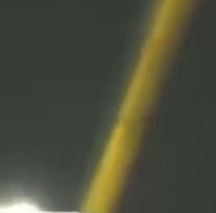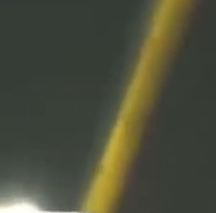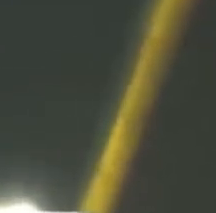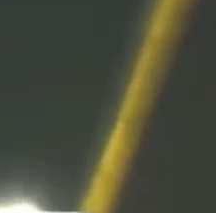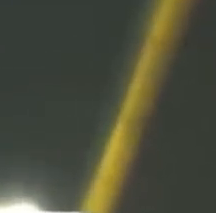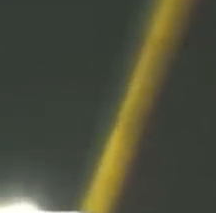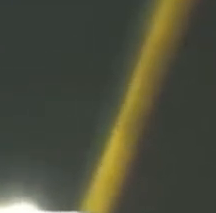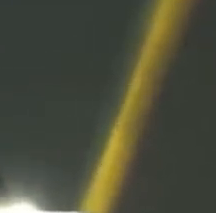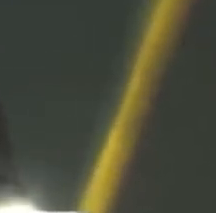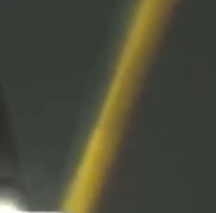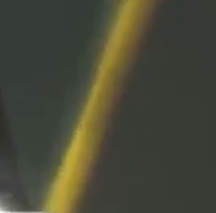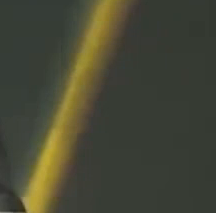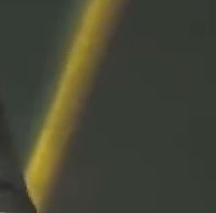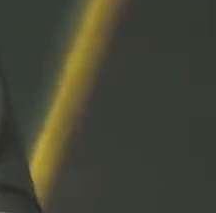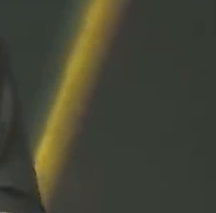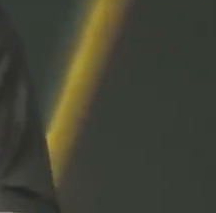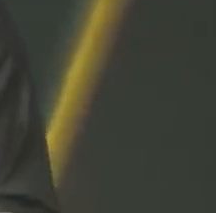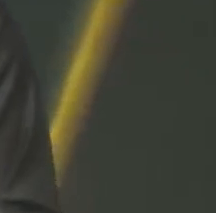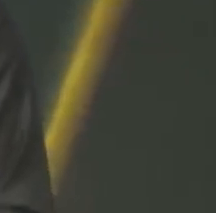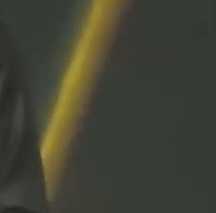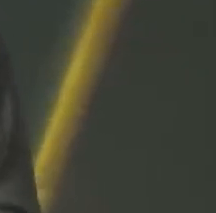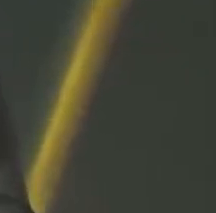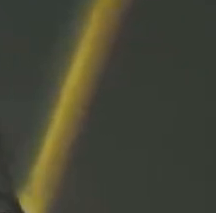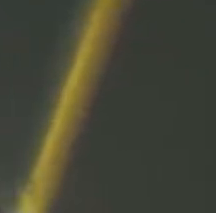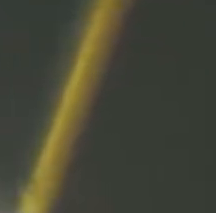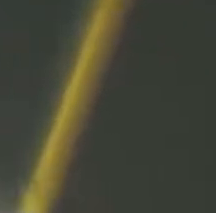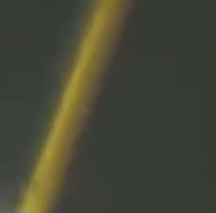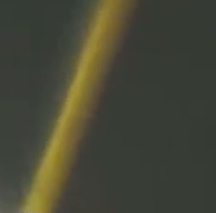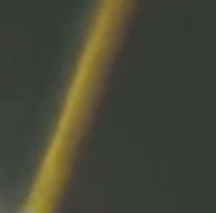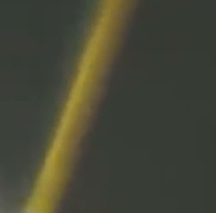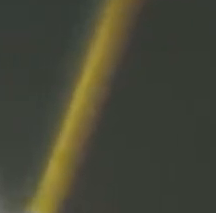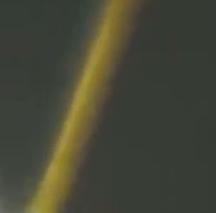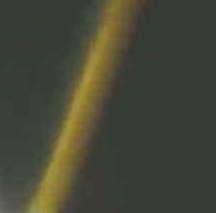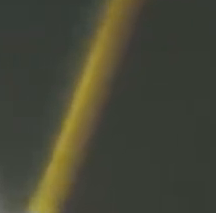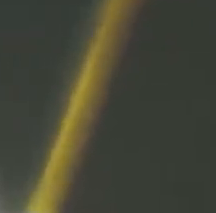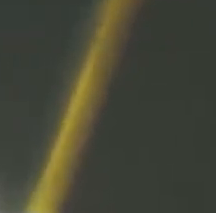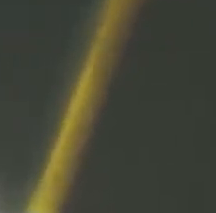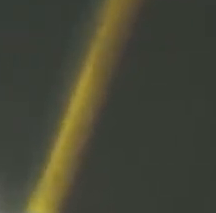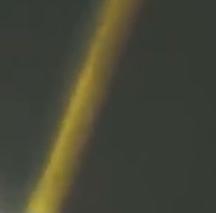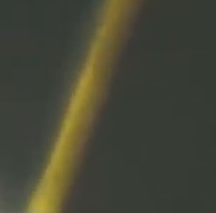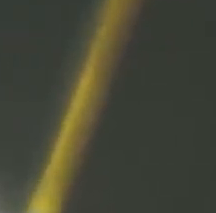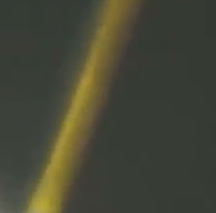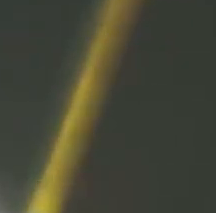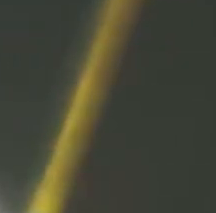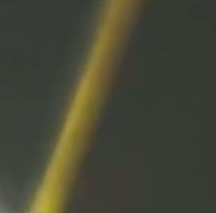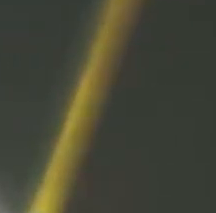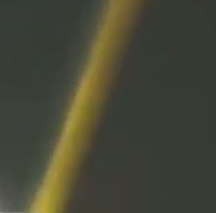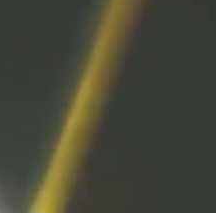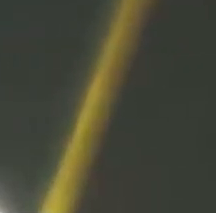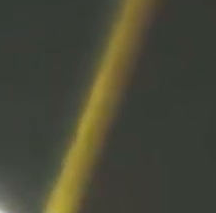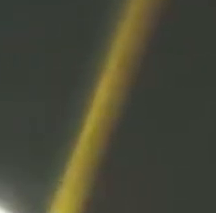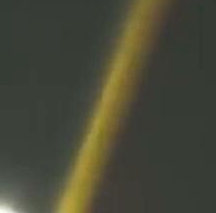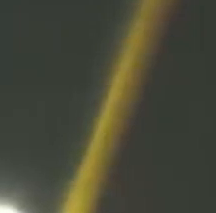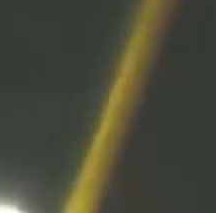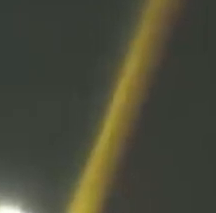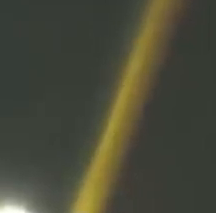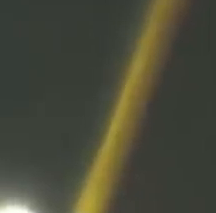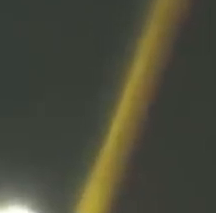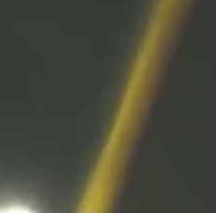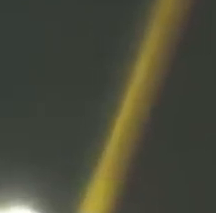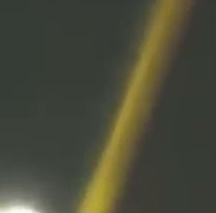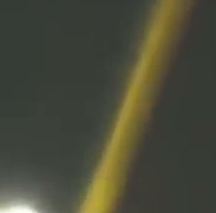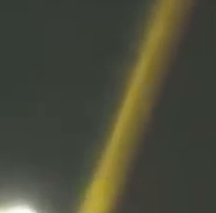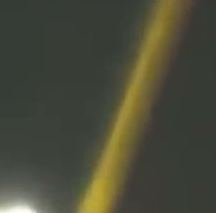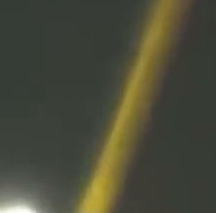all the channels and the pathways that God uses to communicate his will and his